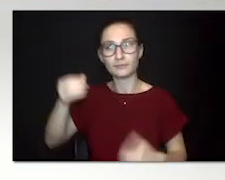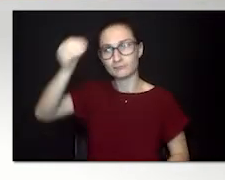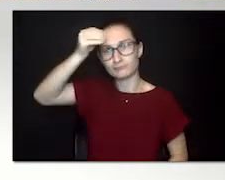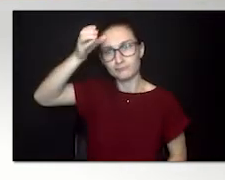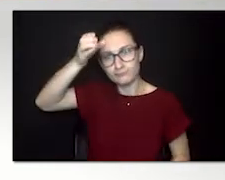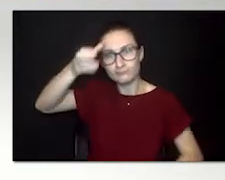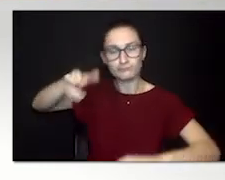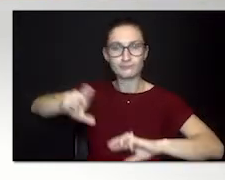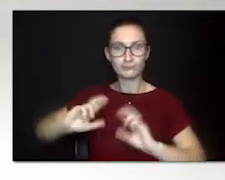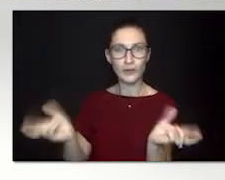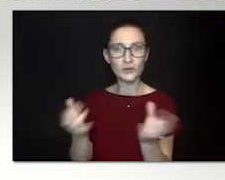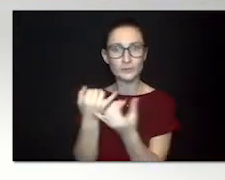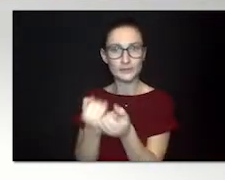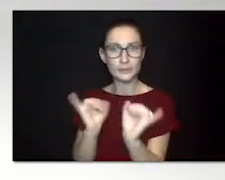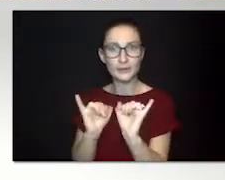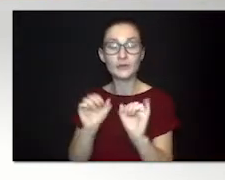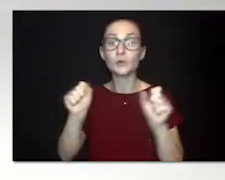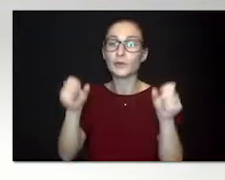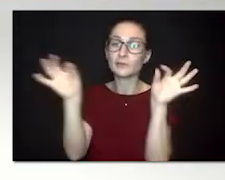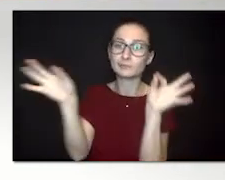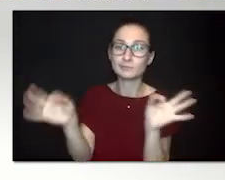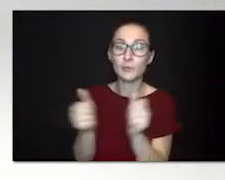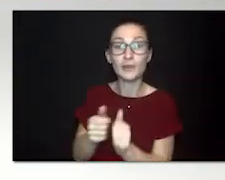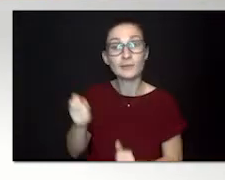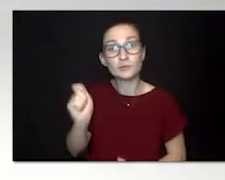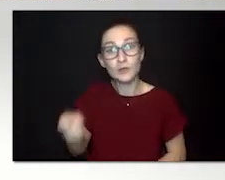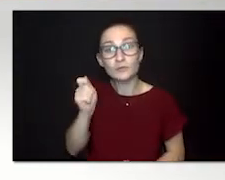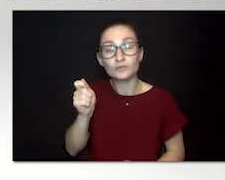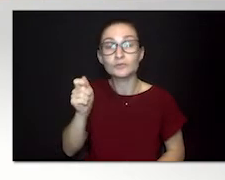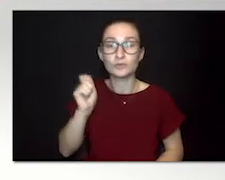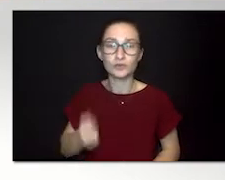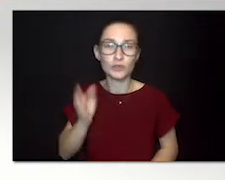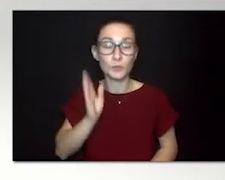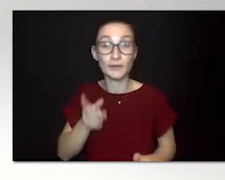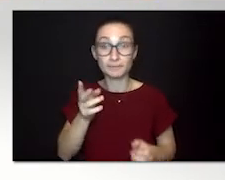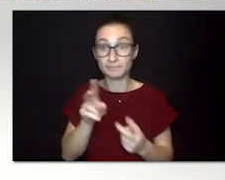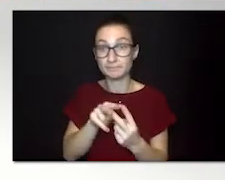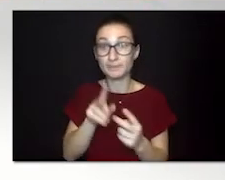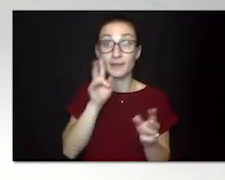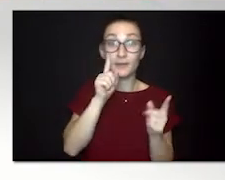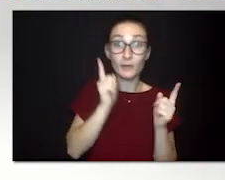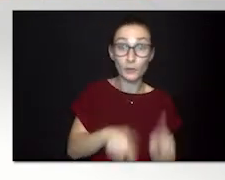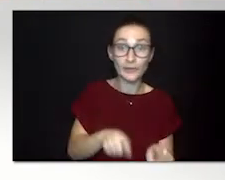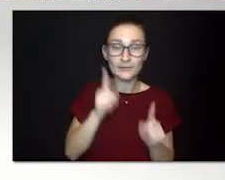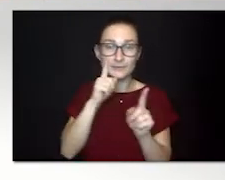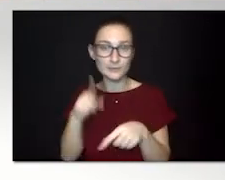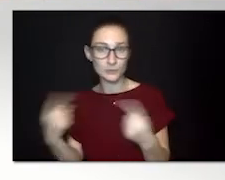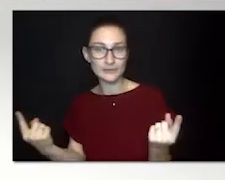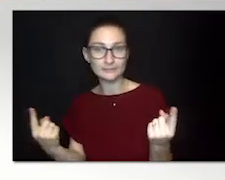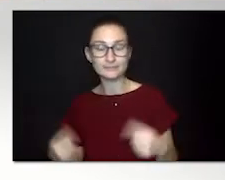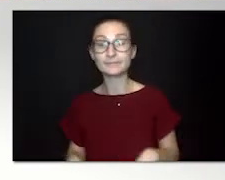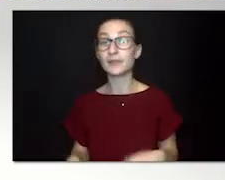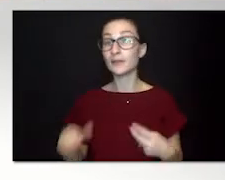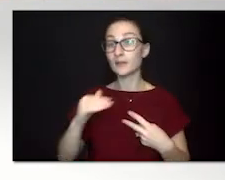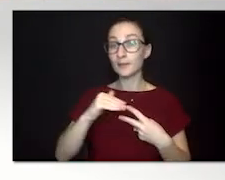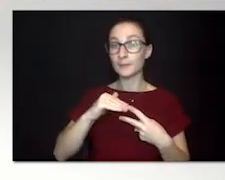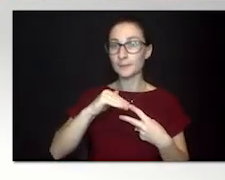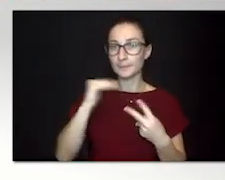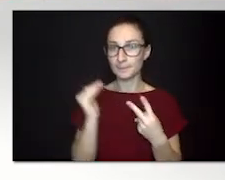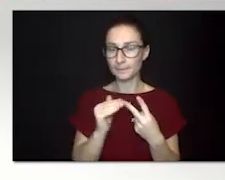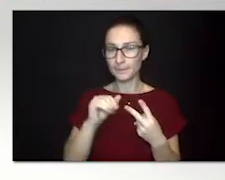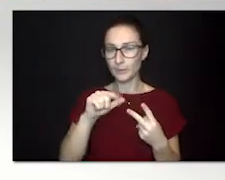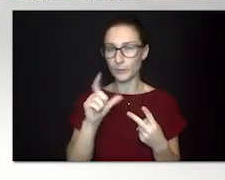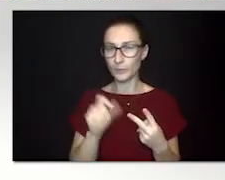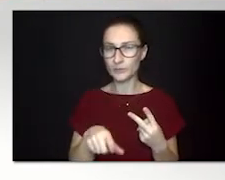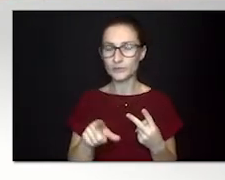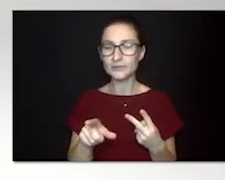file a petition to terminate, explain the reasons why, and then a judge can determine whether they agree or not. And then the second question was,